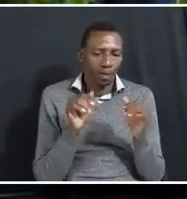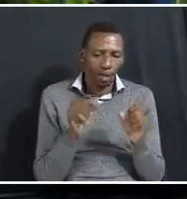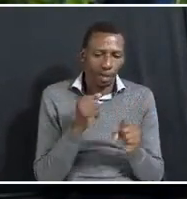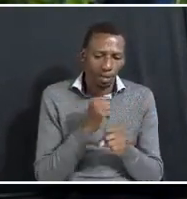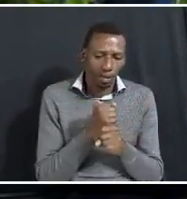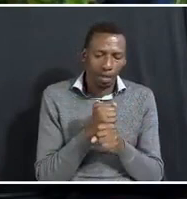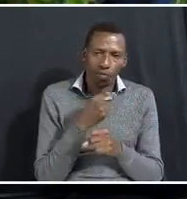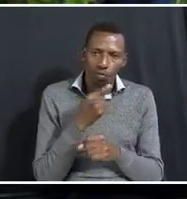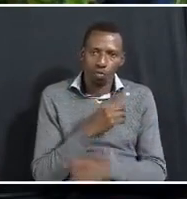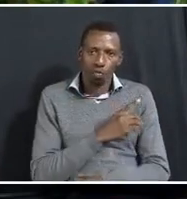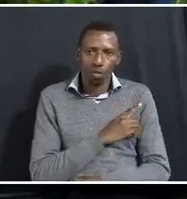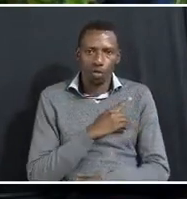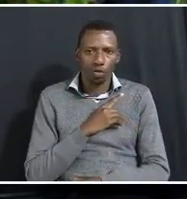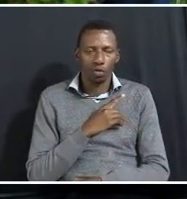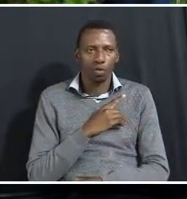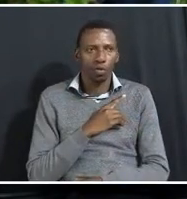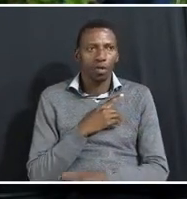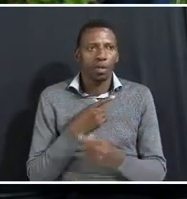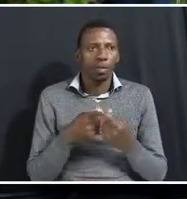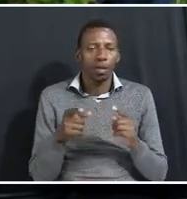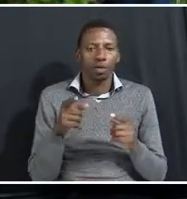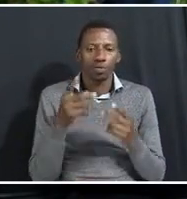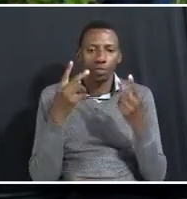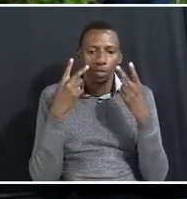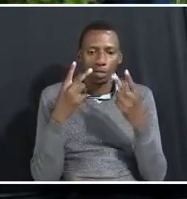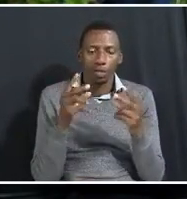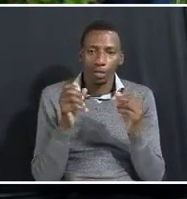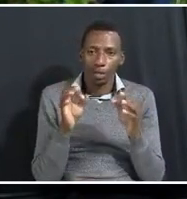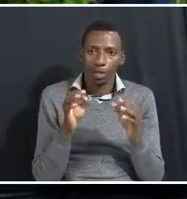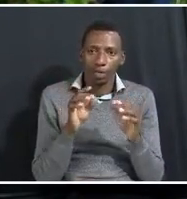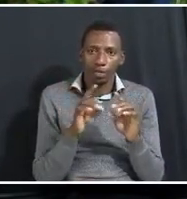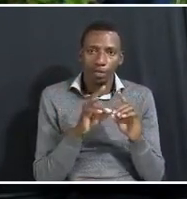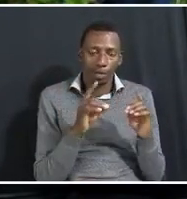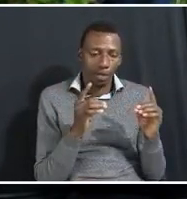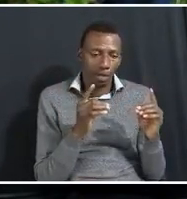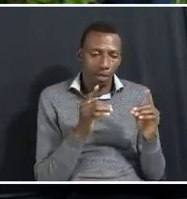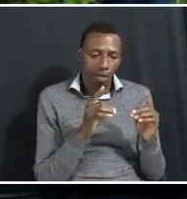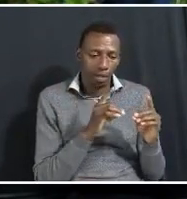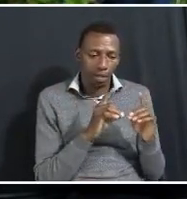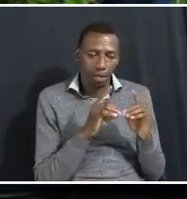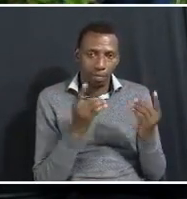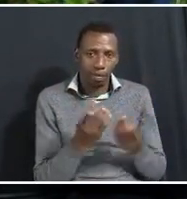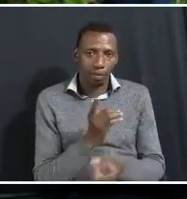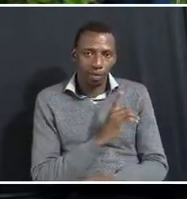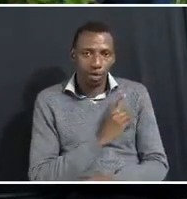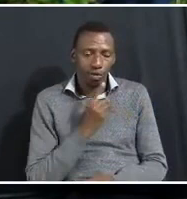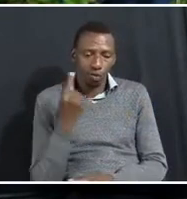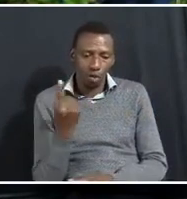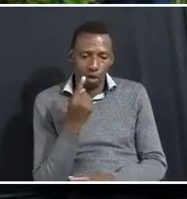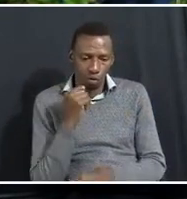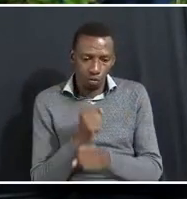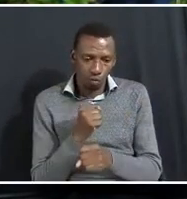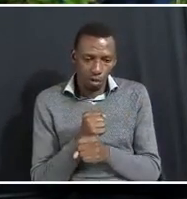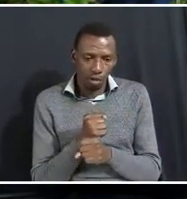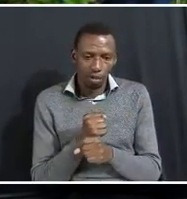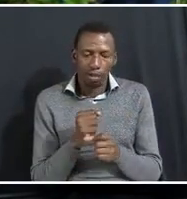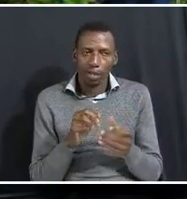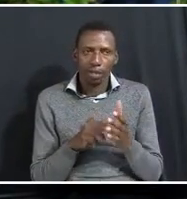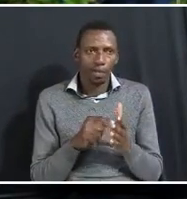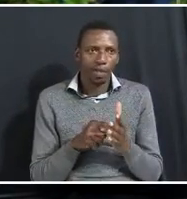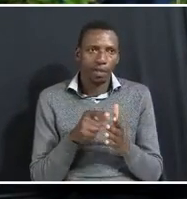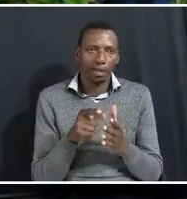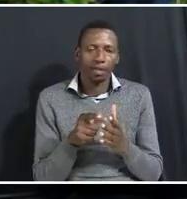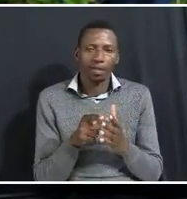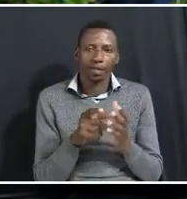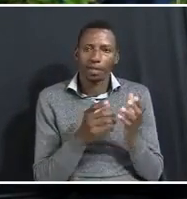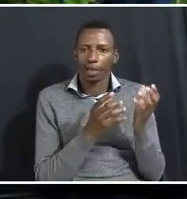the deaconate department. But you realize that if the deaconate department alone was to do them, then it could